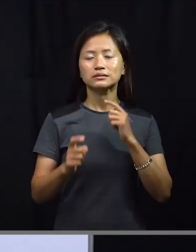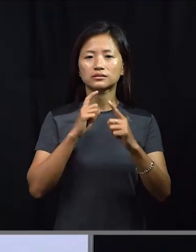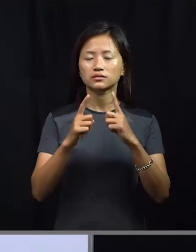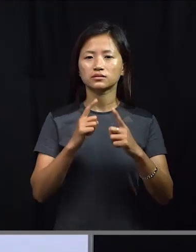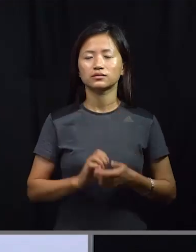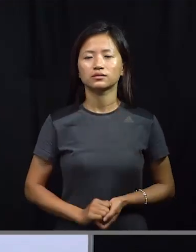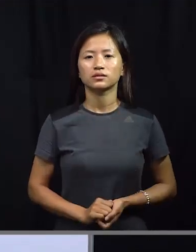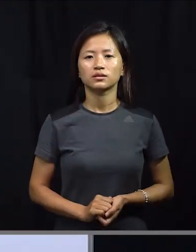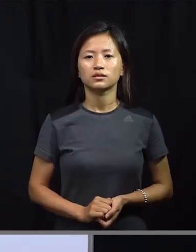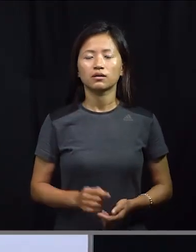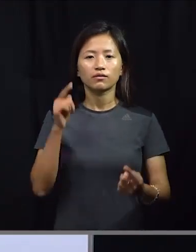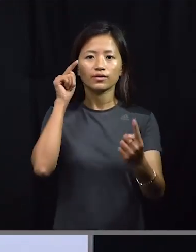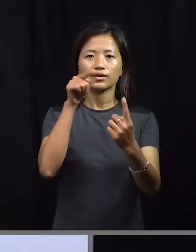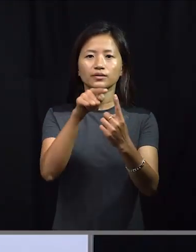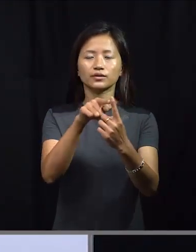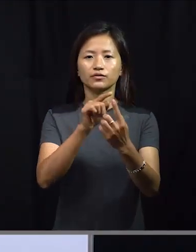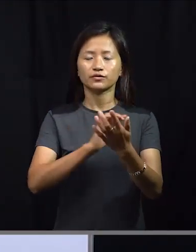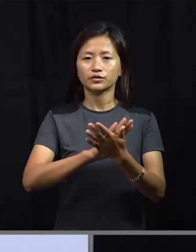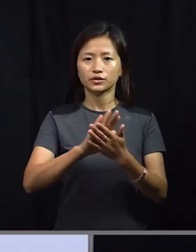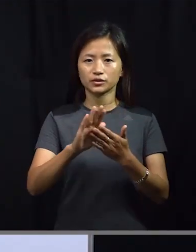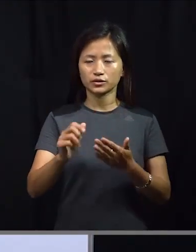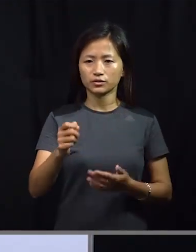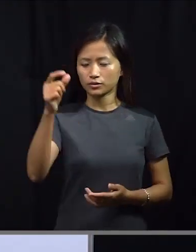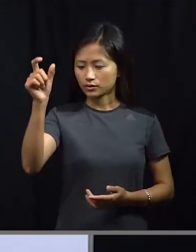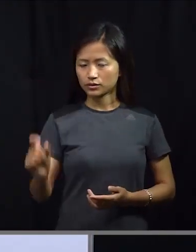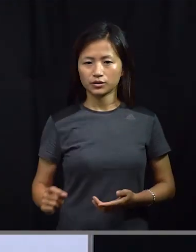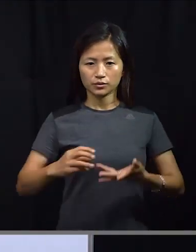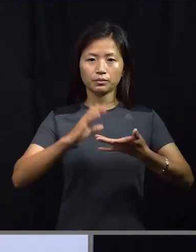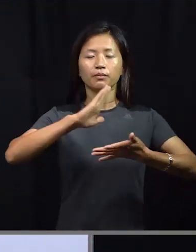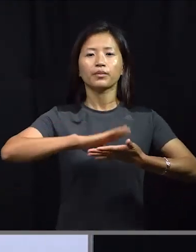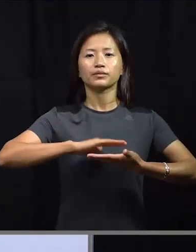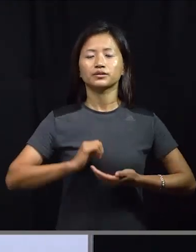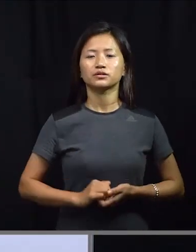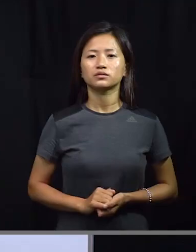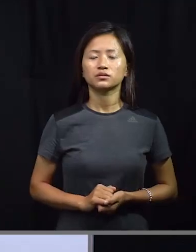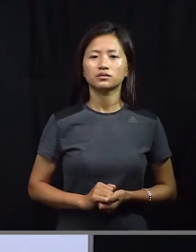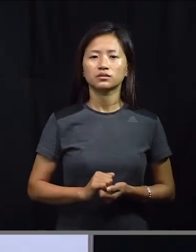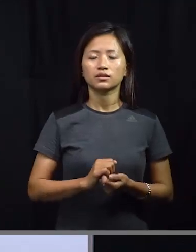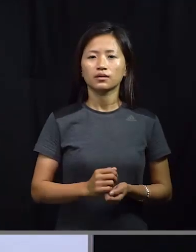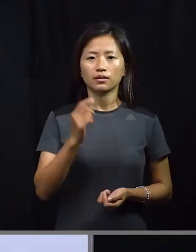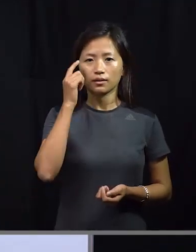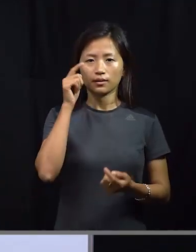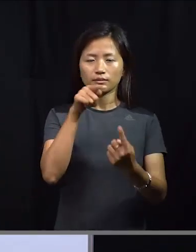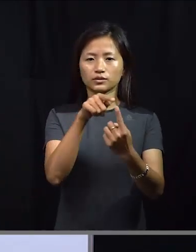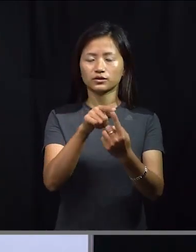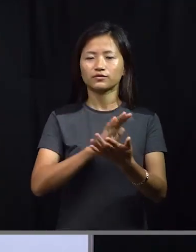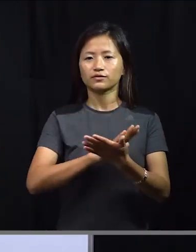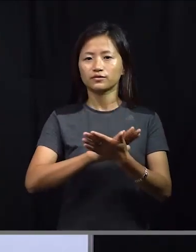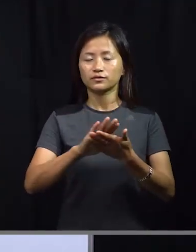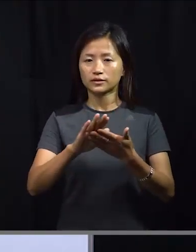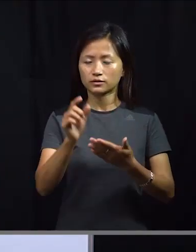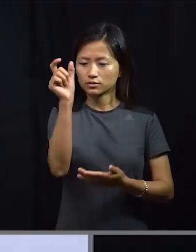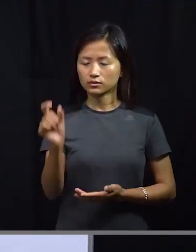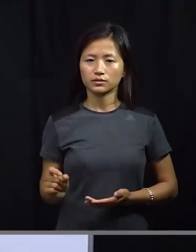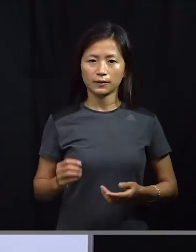you is about the aims of Hindu marriage. I repeat again, the aims of Hindu marriage. The first point that